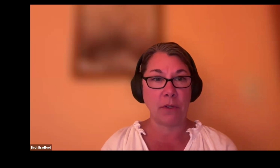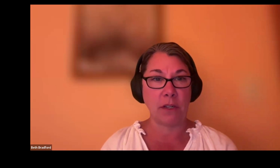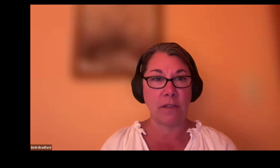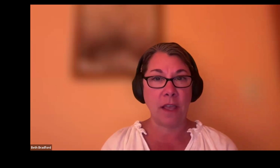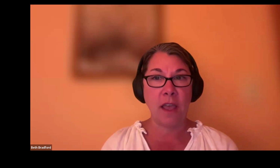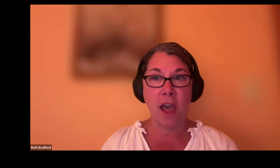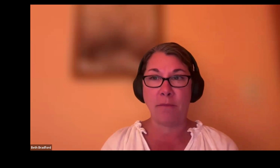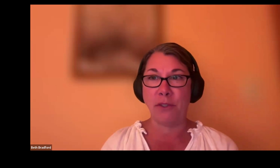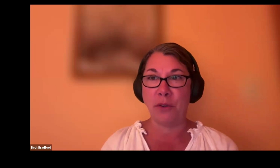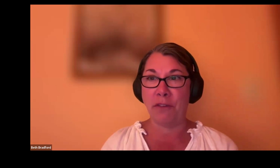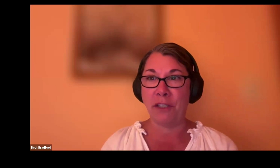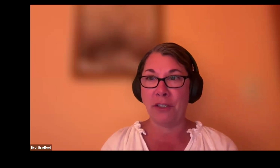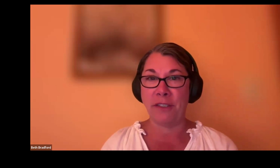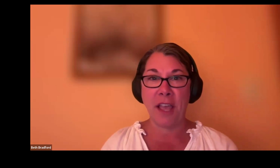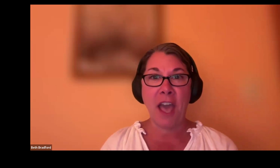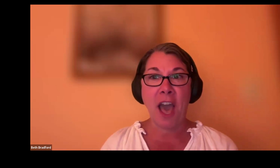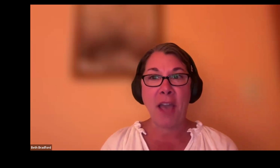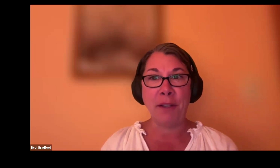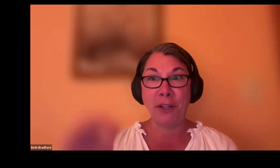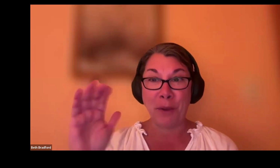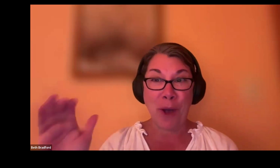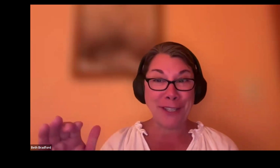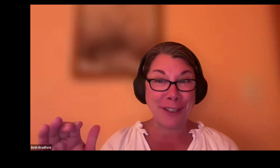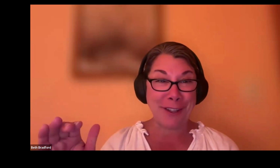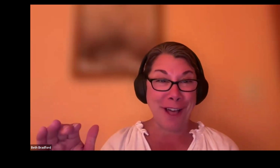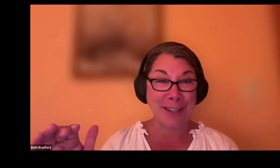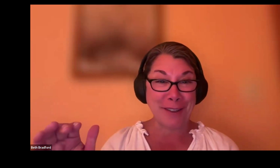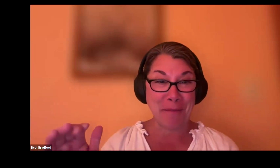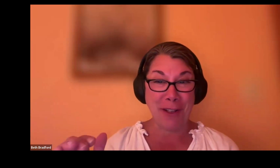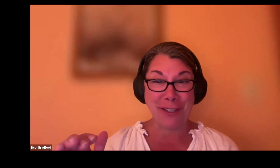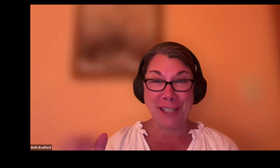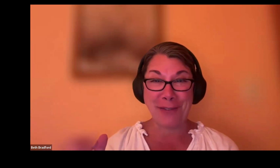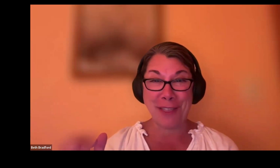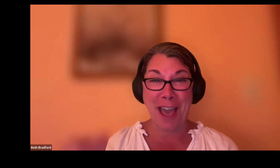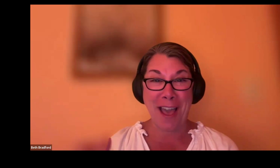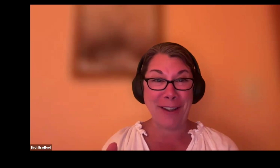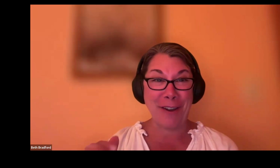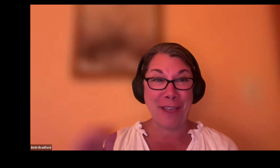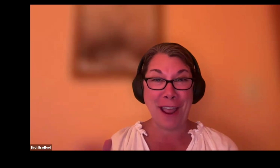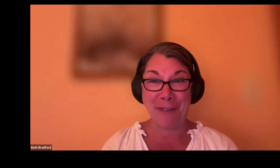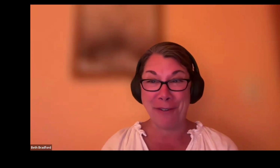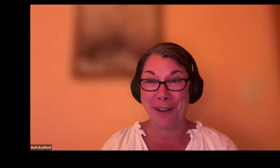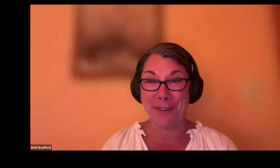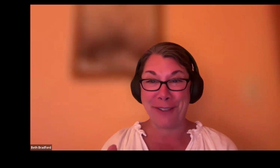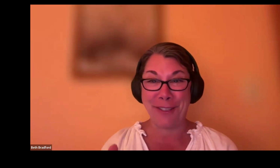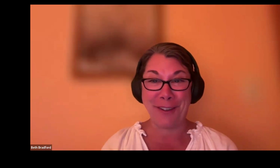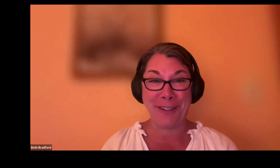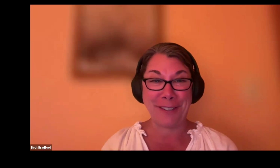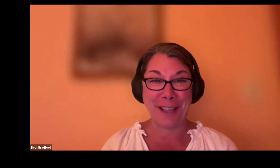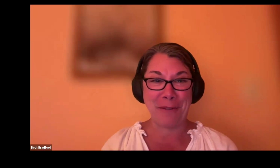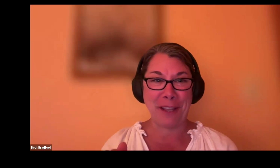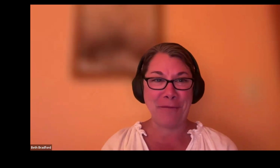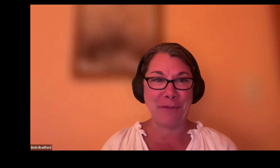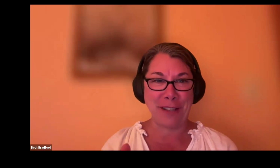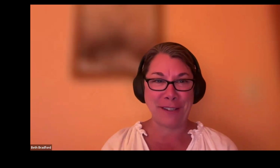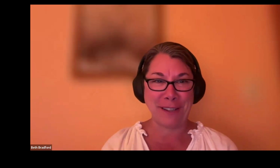kinds of opportunities to officials. I'm a little bit watching the clock, so I apologize for that. I know that everyone who's on the